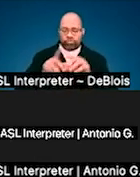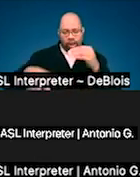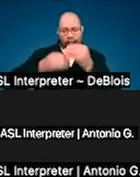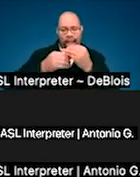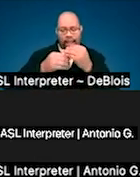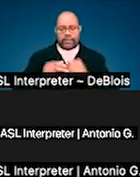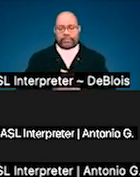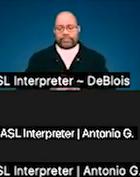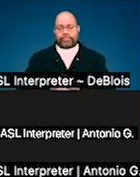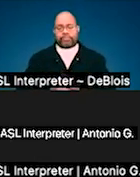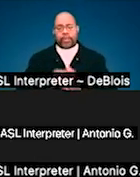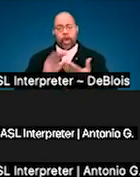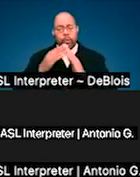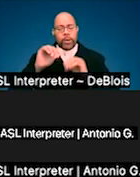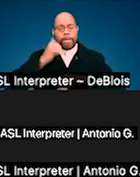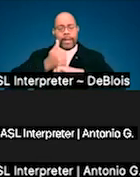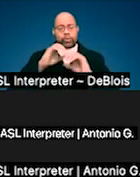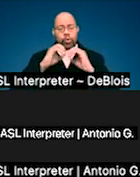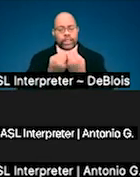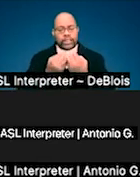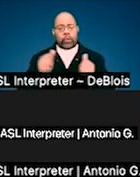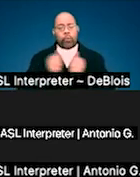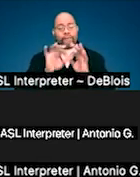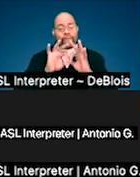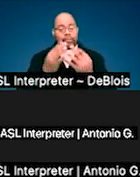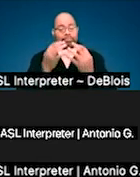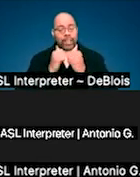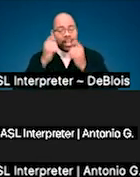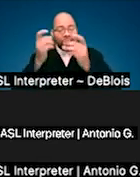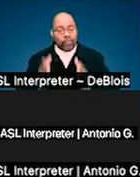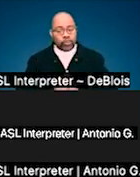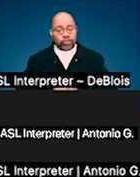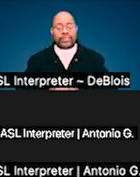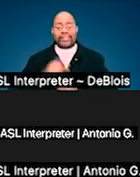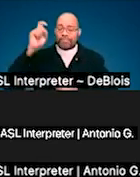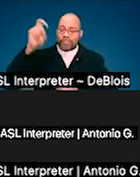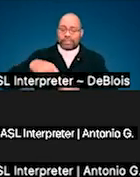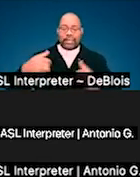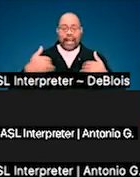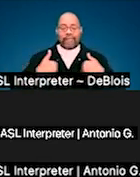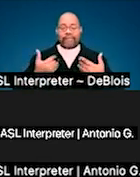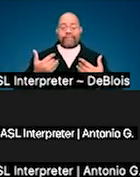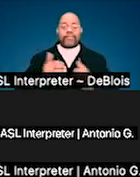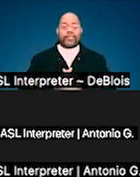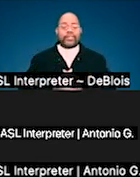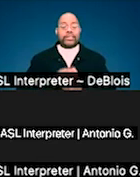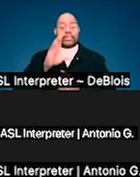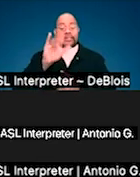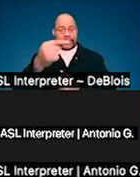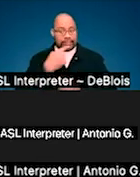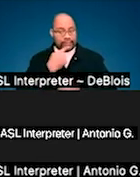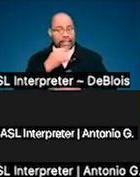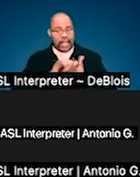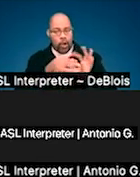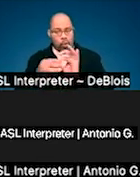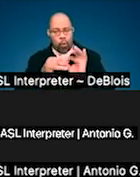across community-based organizations with families and caregivers. There needs to be that, I think as Cynthia noted, that